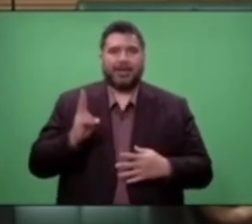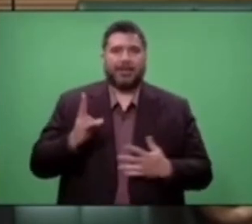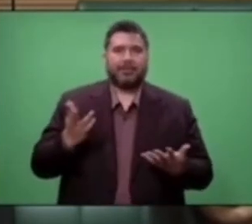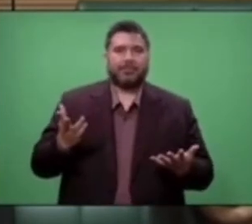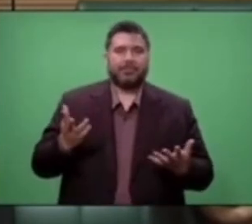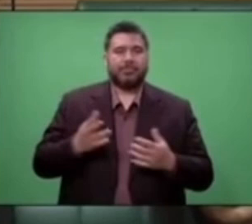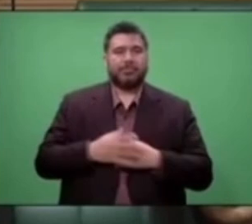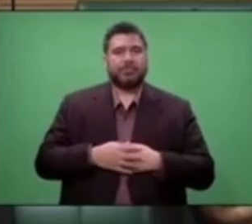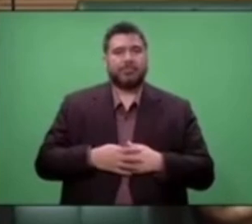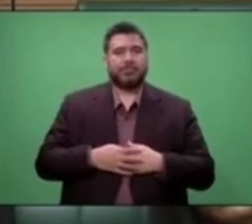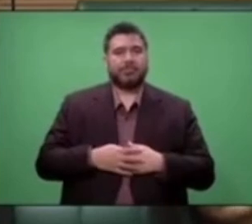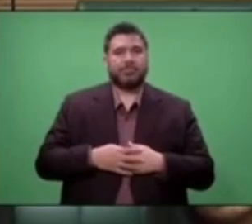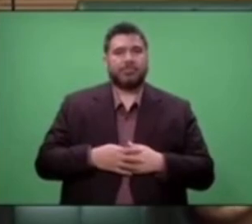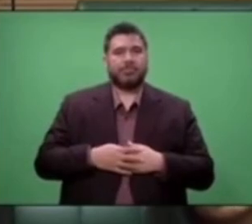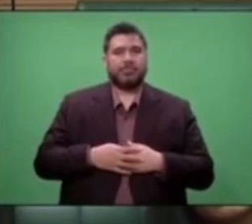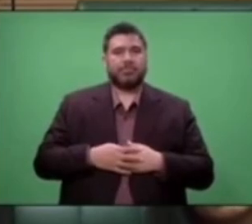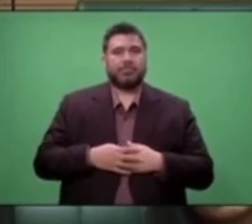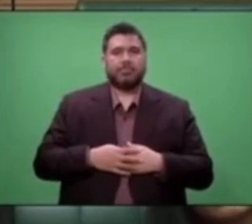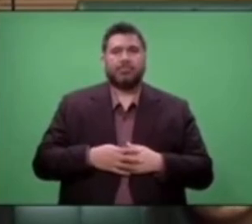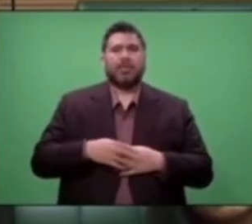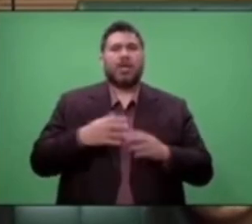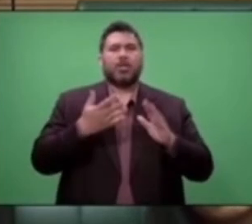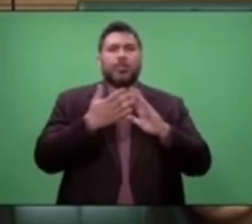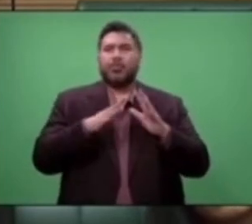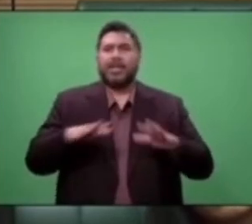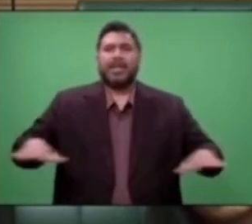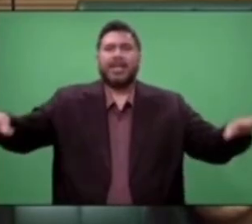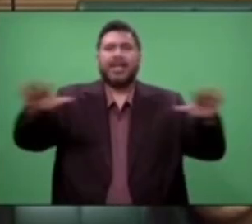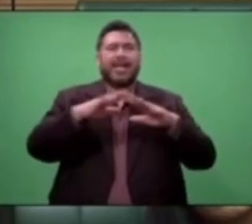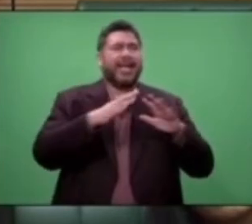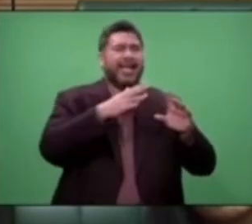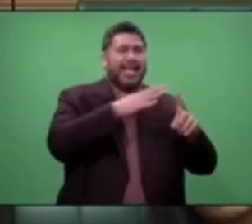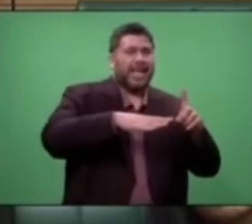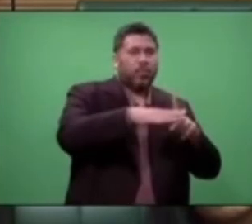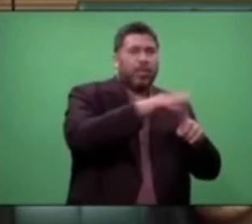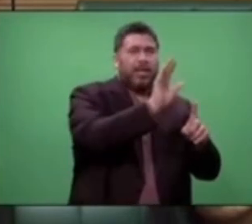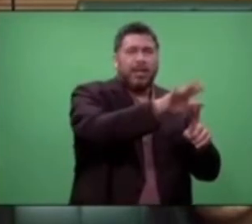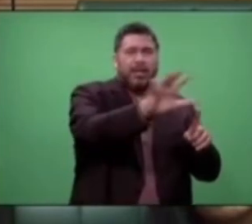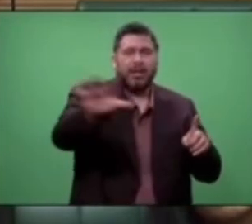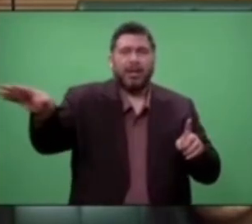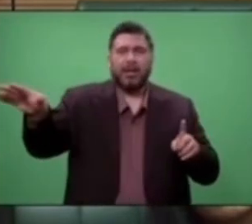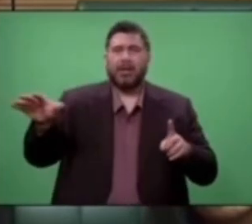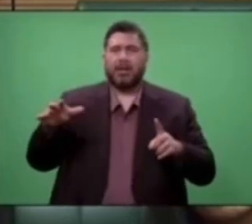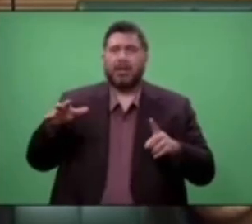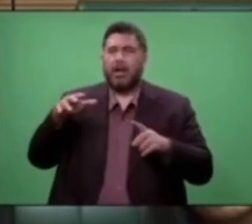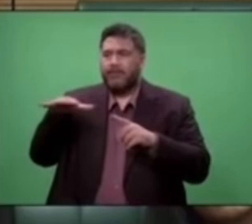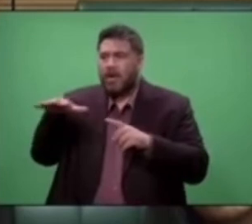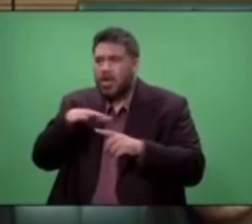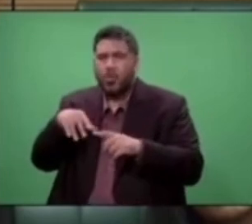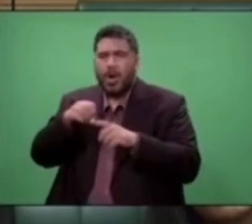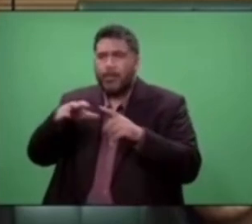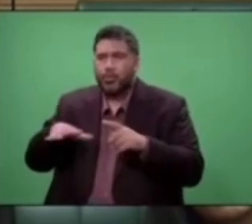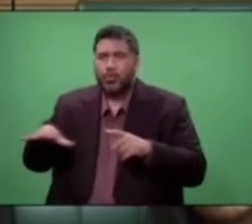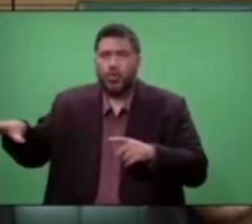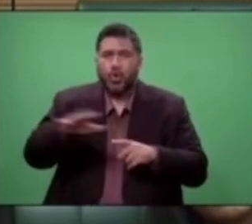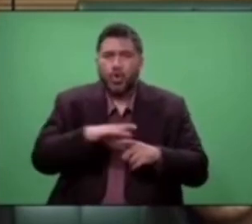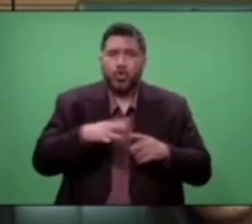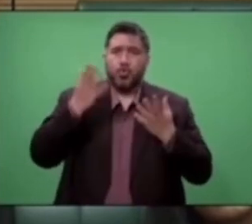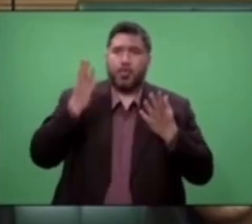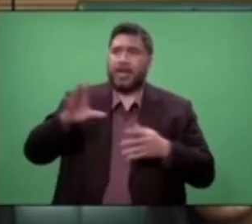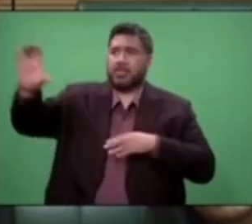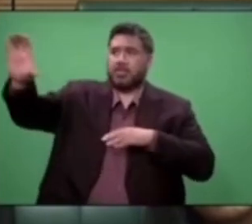Relevant communities, including iwi, hapu, whānau, must be resourced to shape the destinies of their